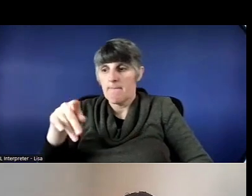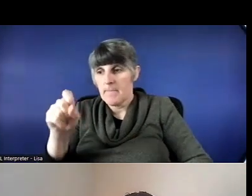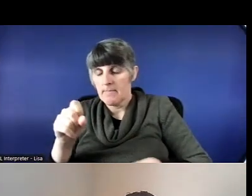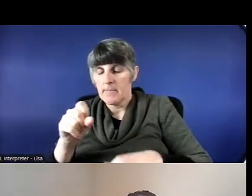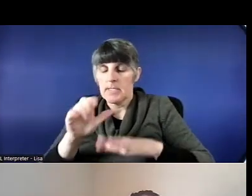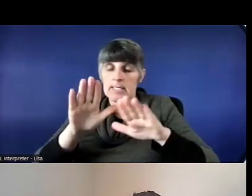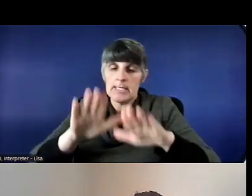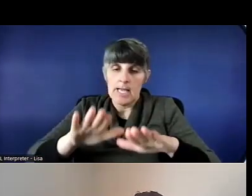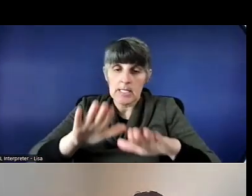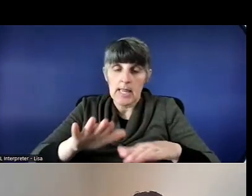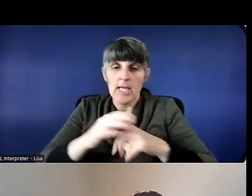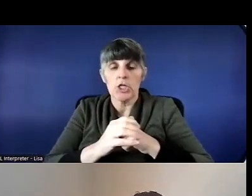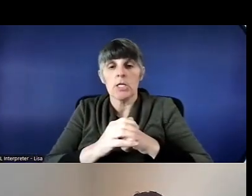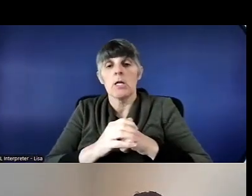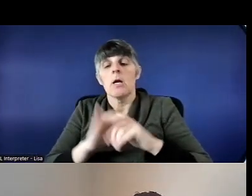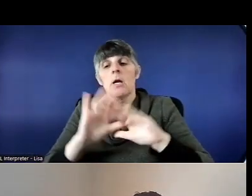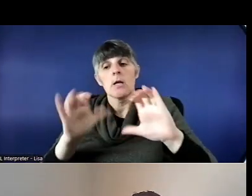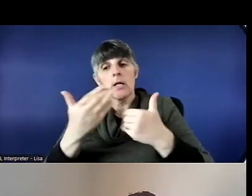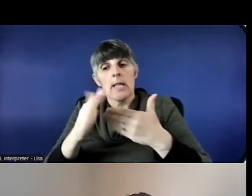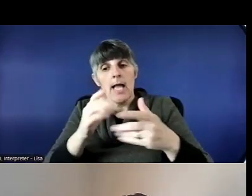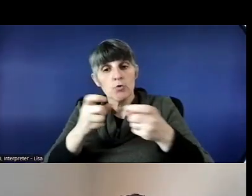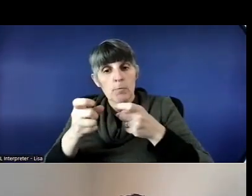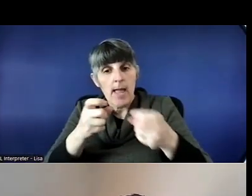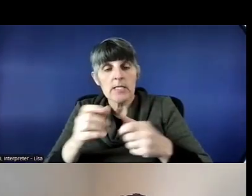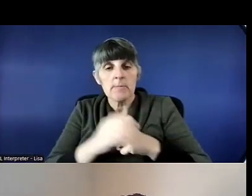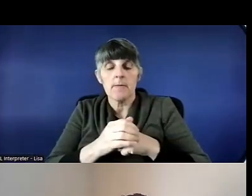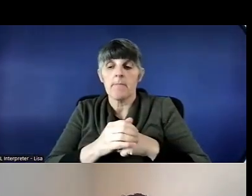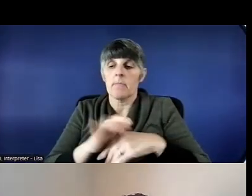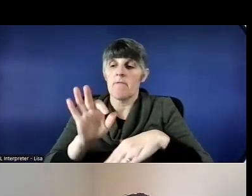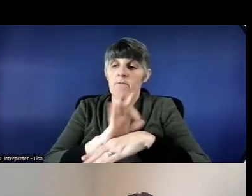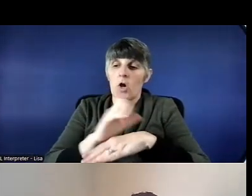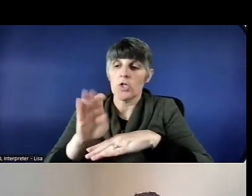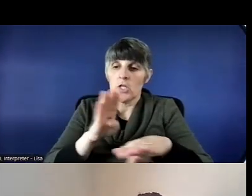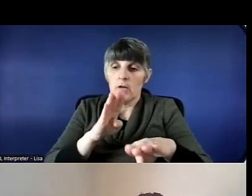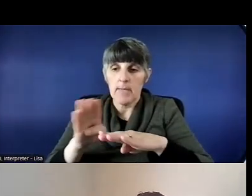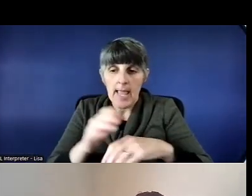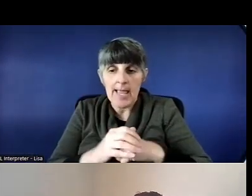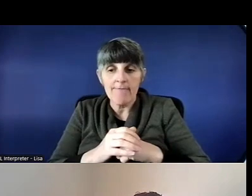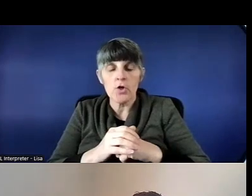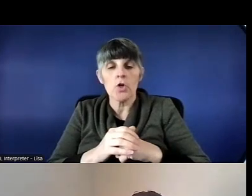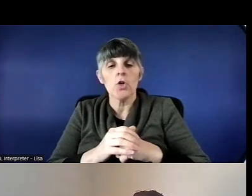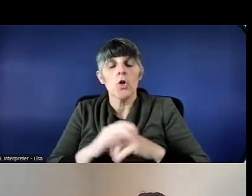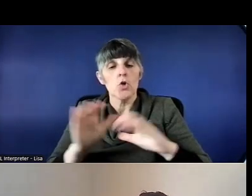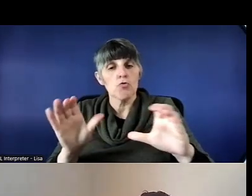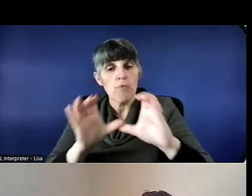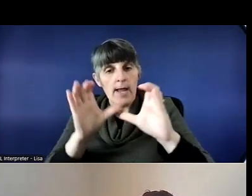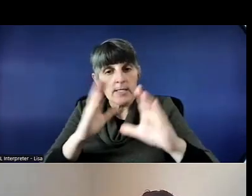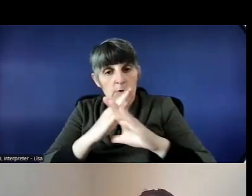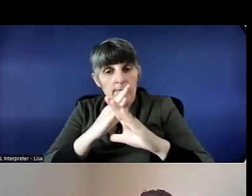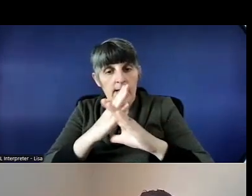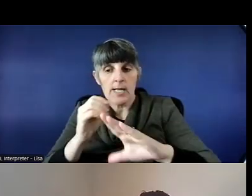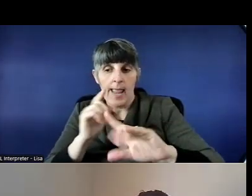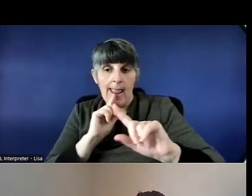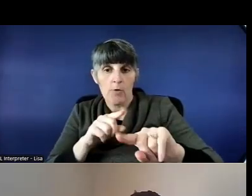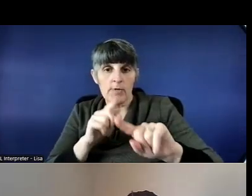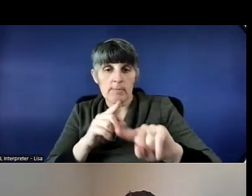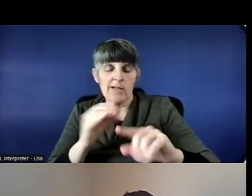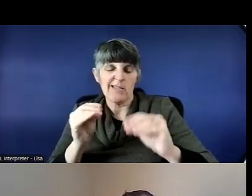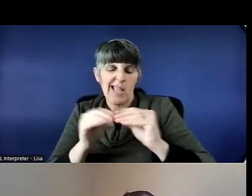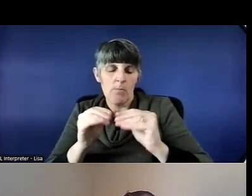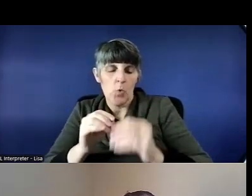de-escalation, classroom management, functions of behavior, crisis prevention and response, and